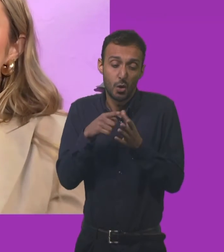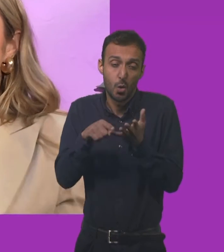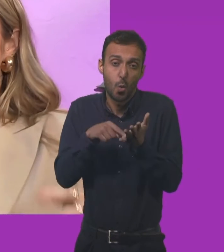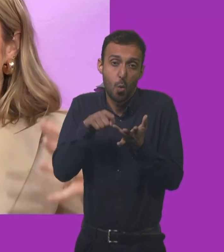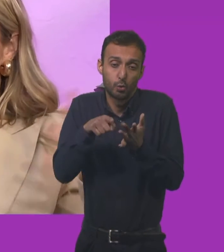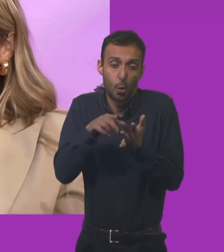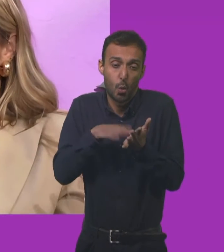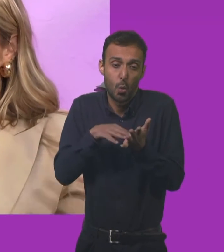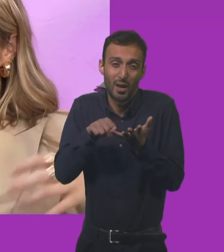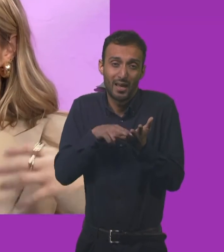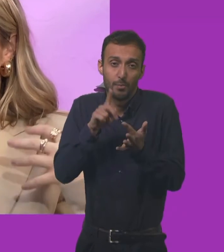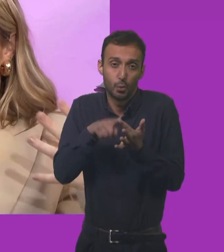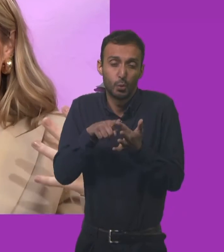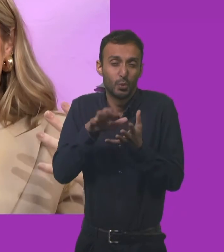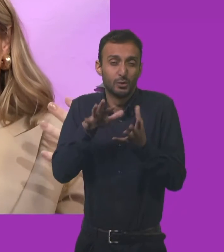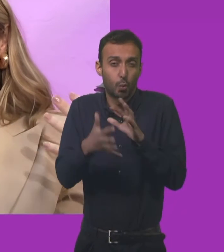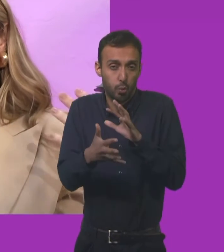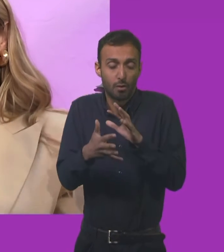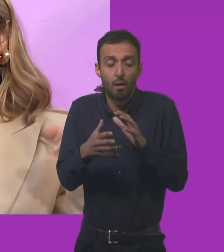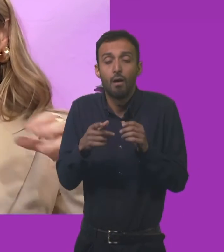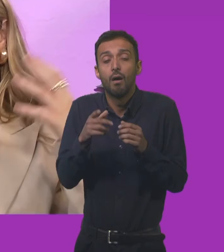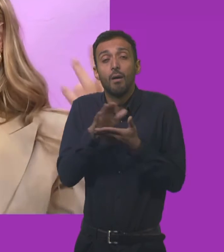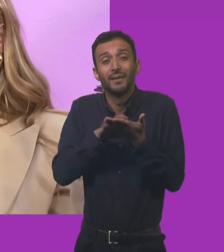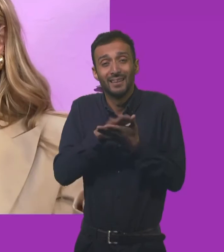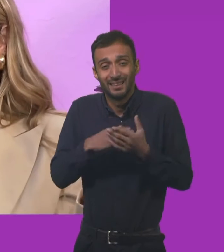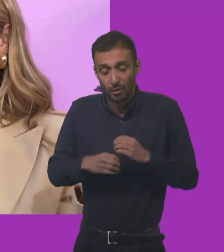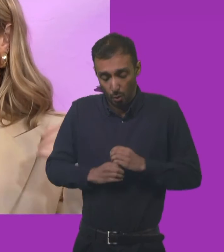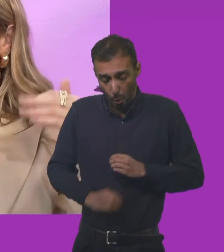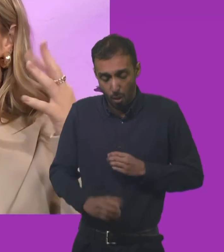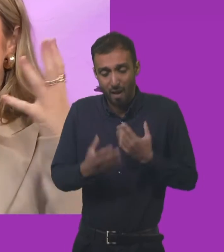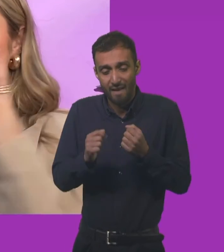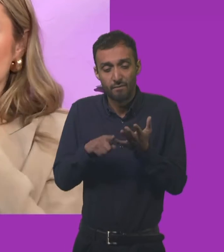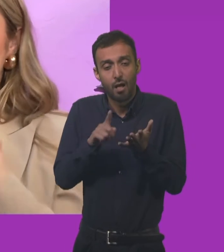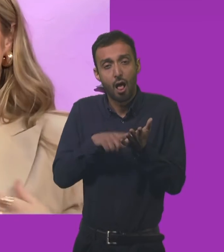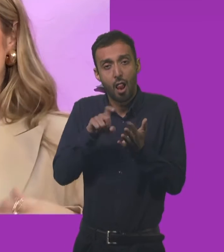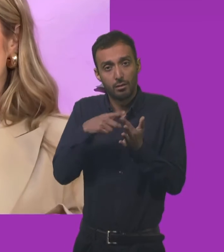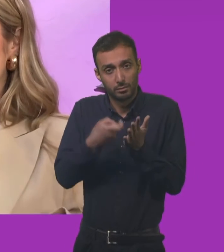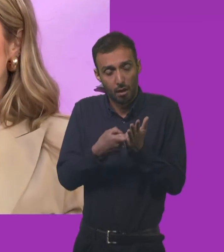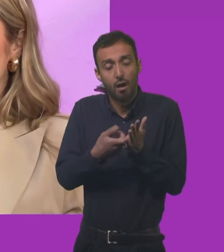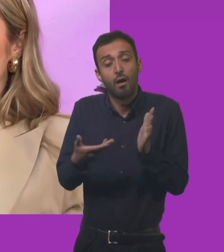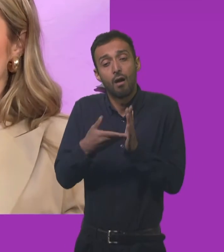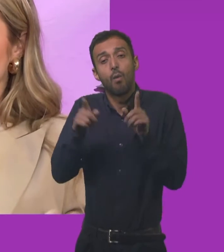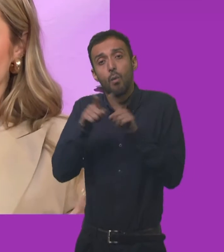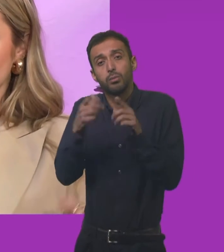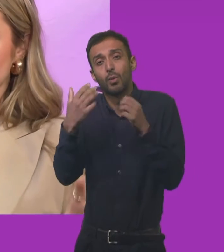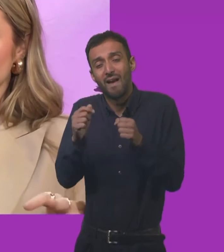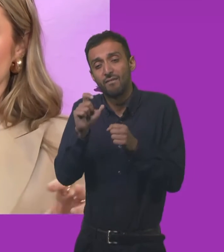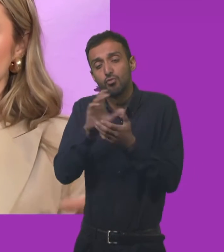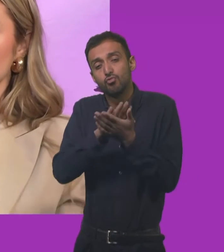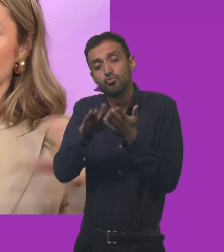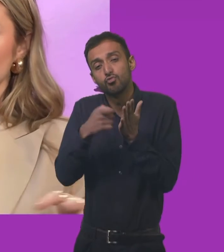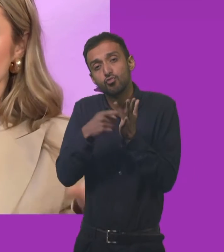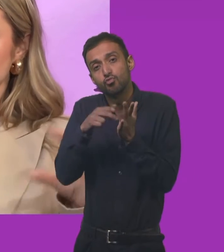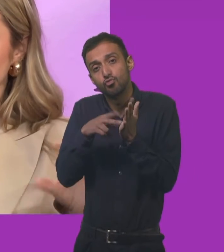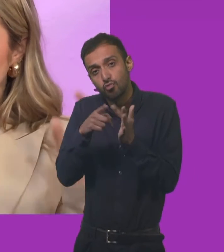it's basically where you get ulcers in your colon. There's also Crohn's, which affects your whole digestive system, whereas ulcerative colitis